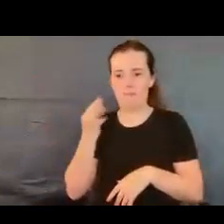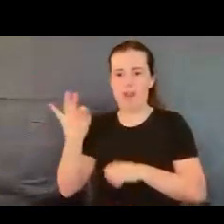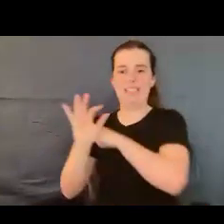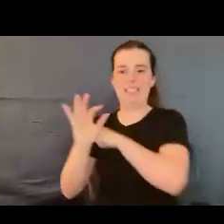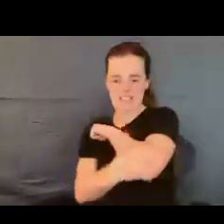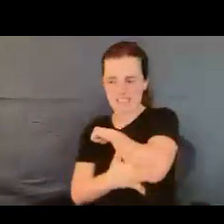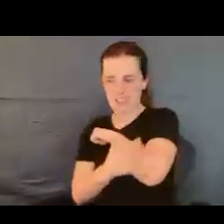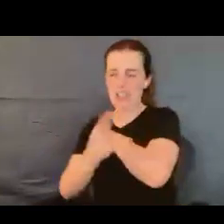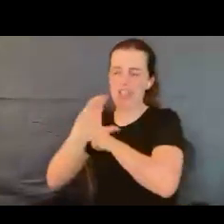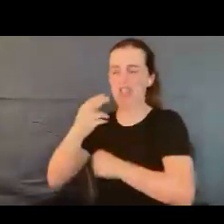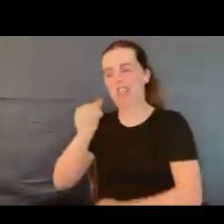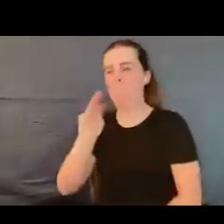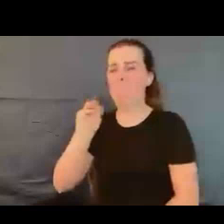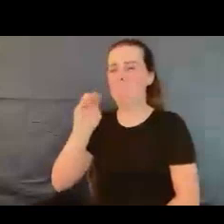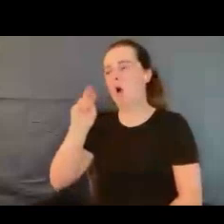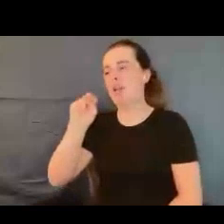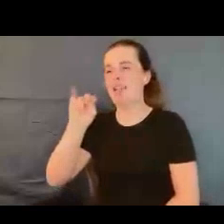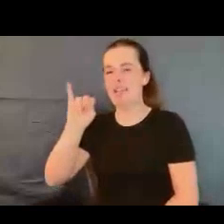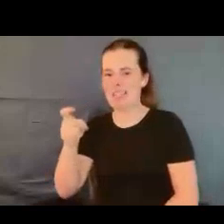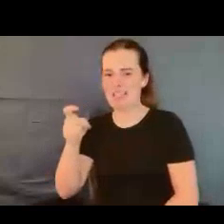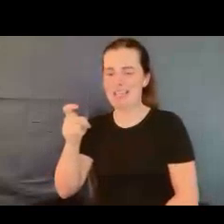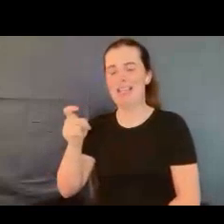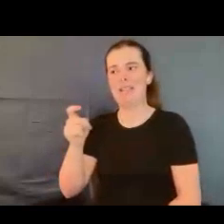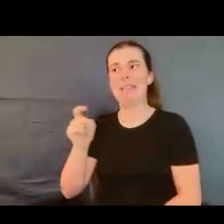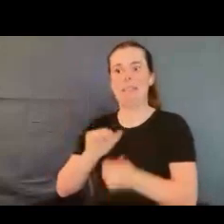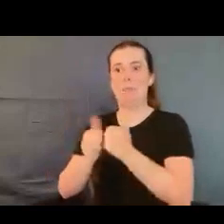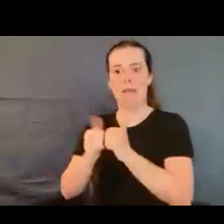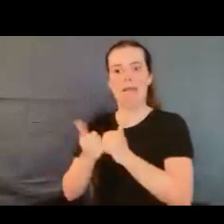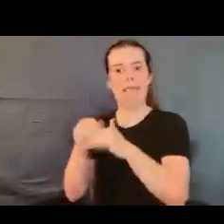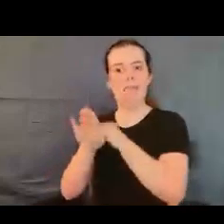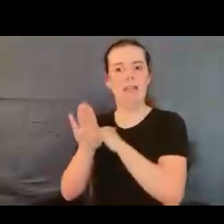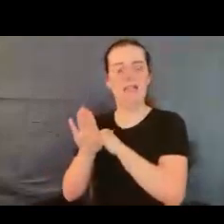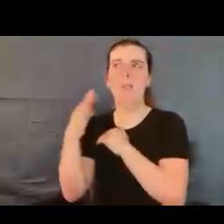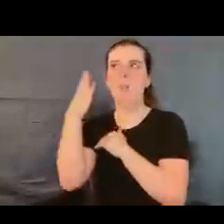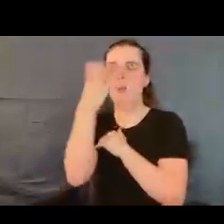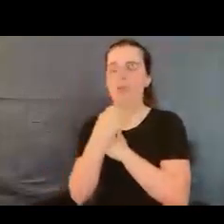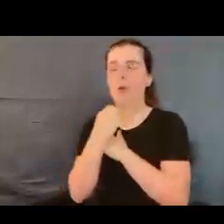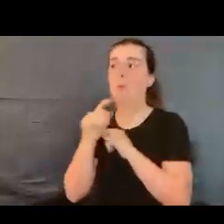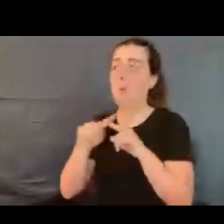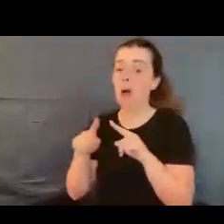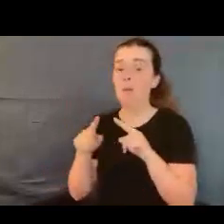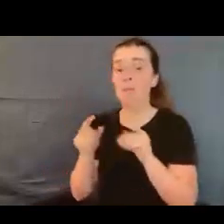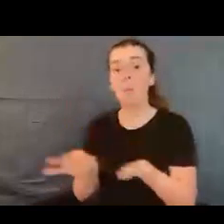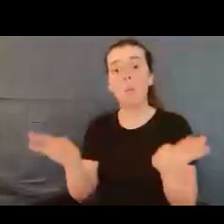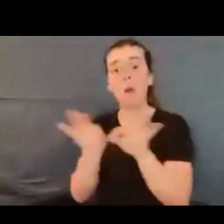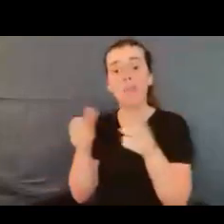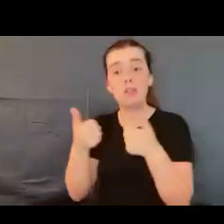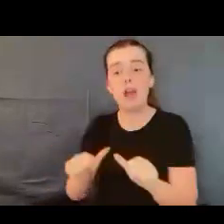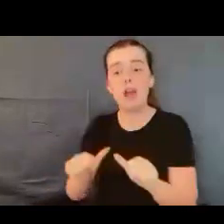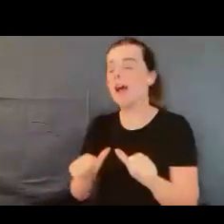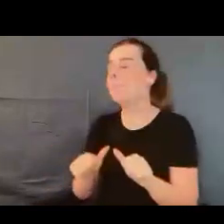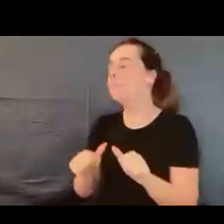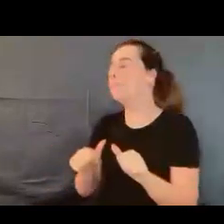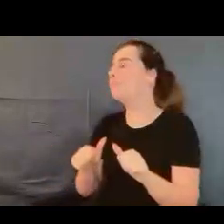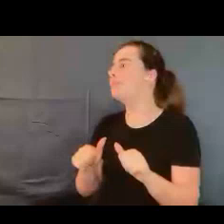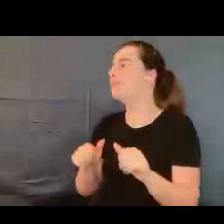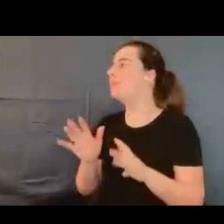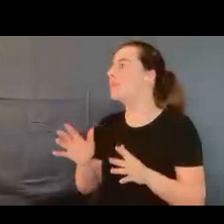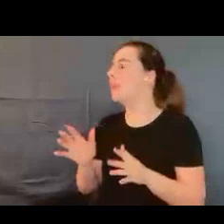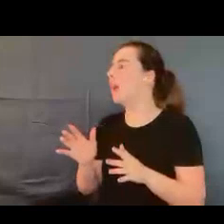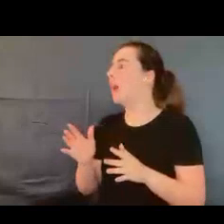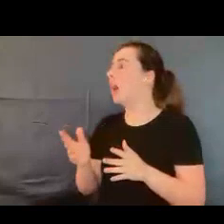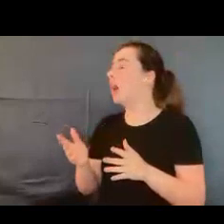more if you ever want to. And then another good question from another participant is, what is your favorite